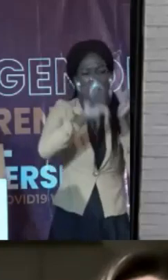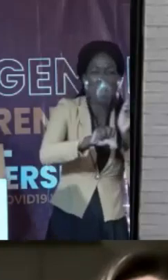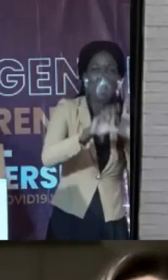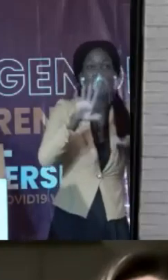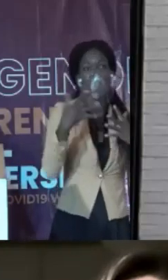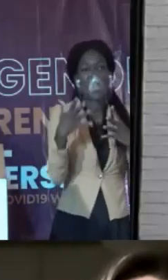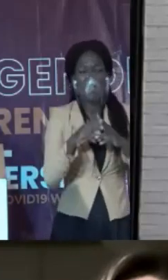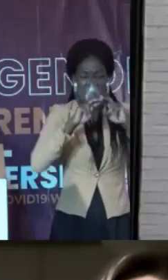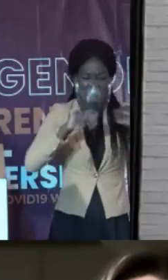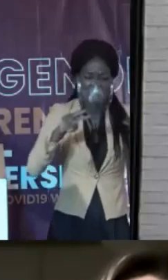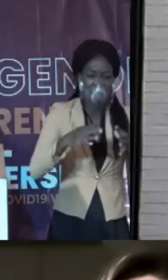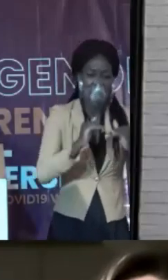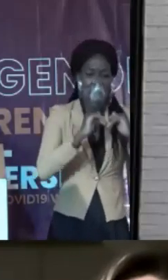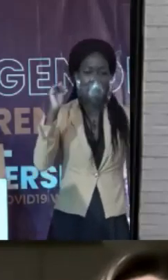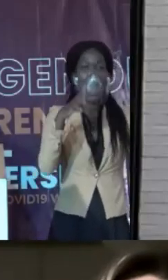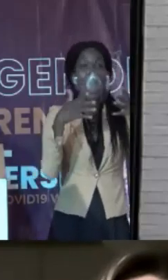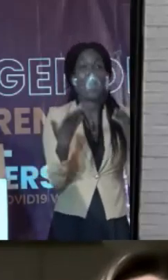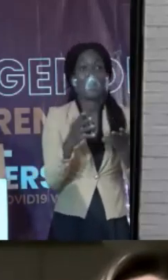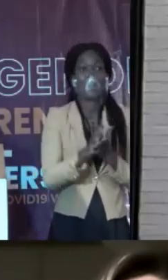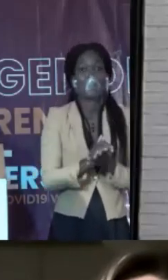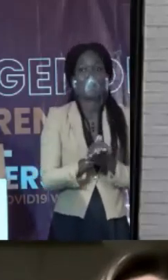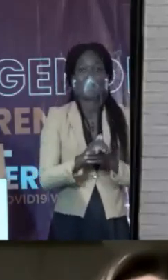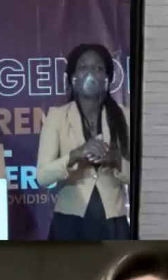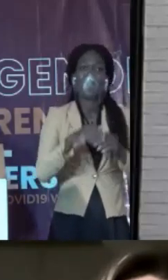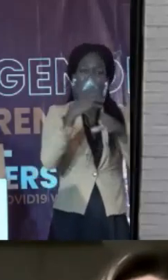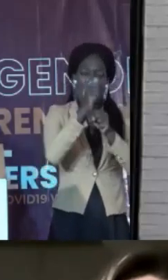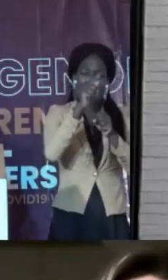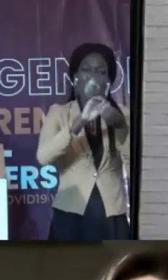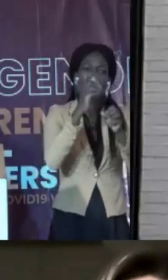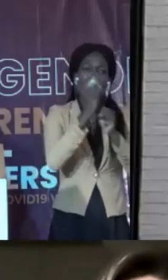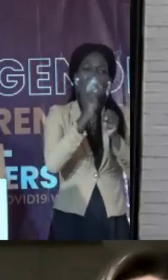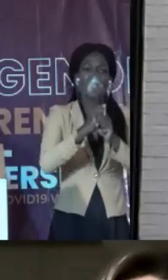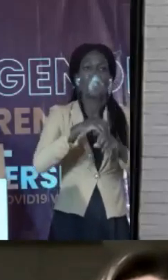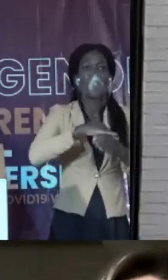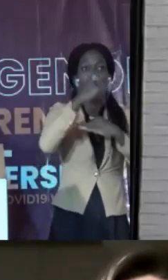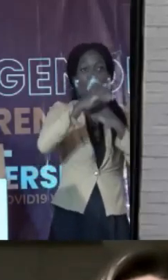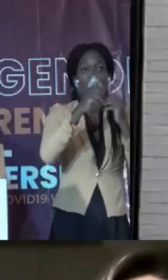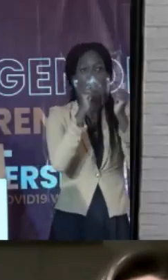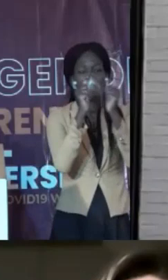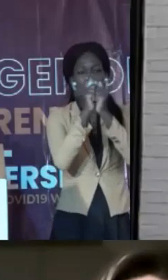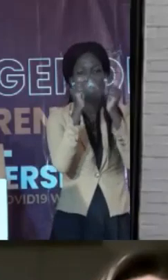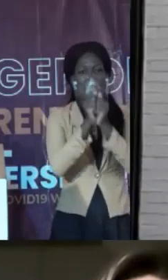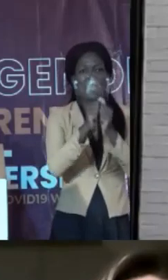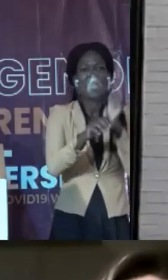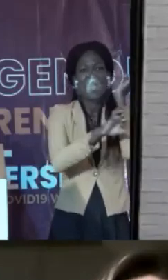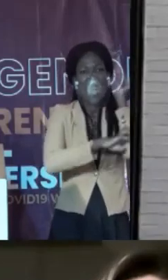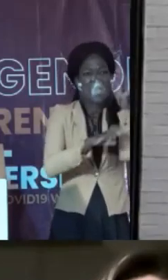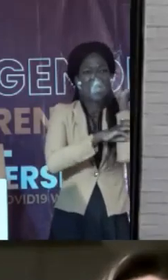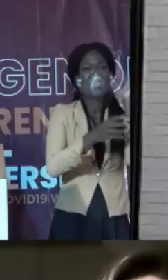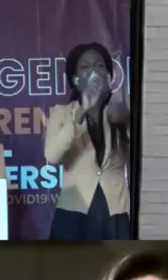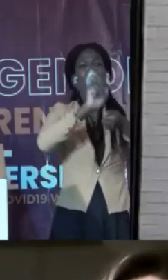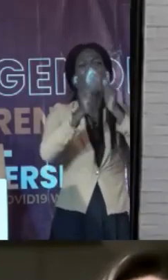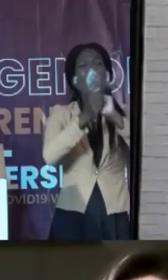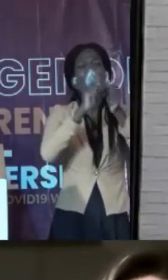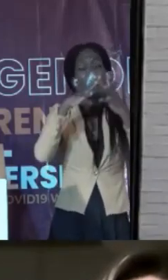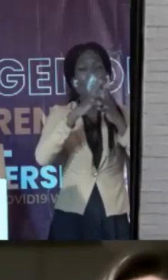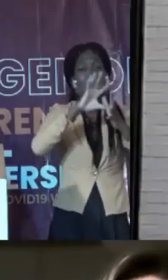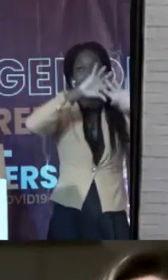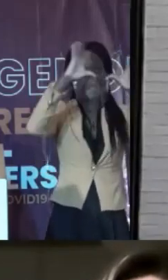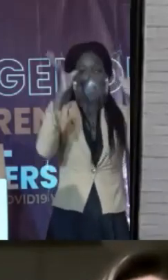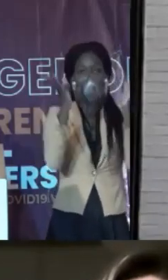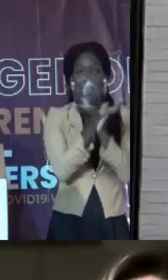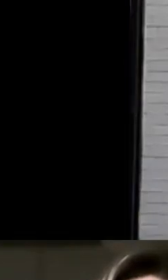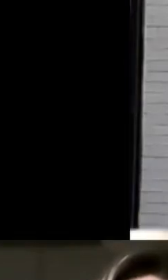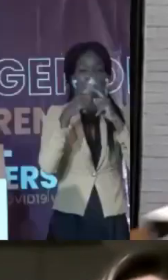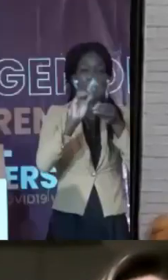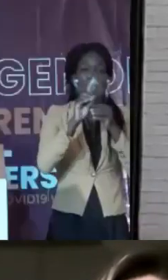up to 20 fragile countries in the world. She also worked as a